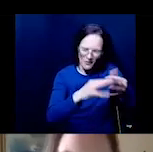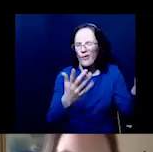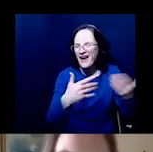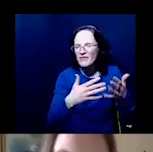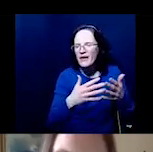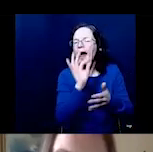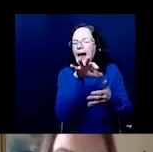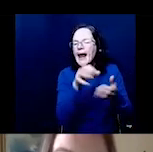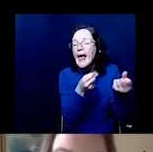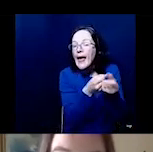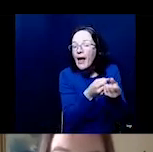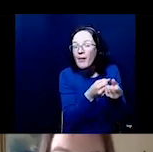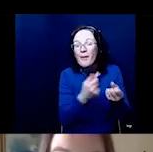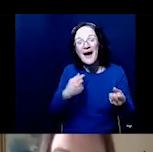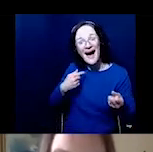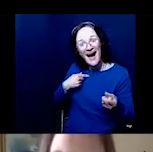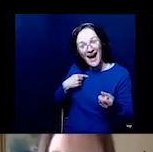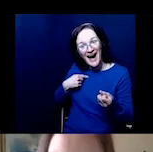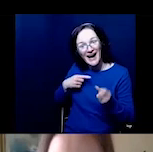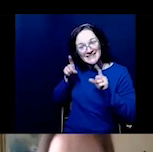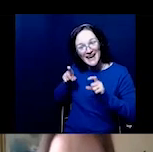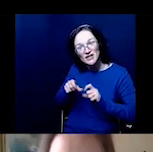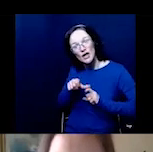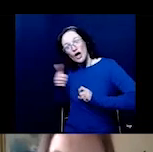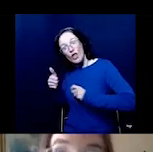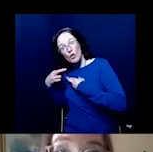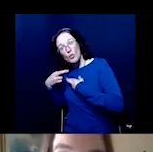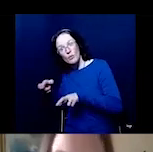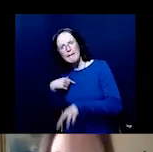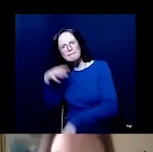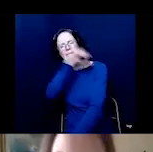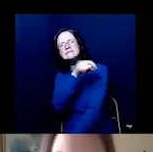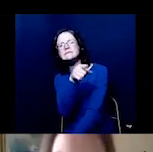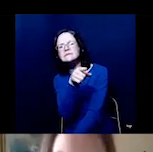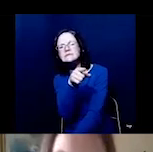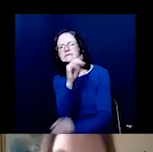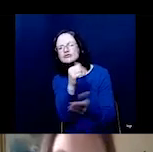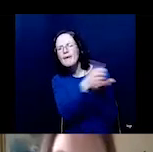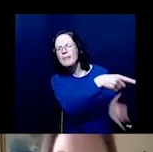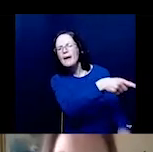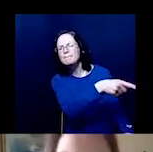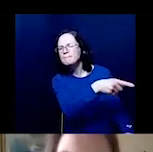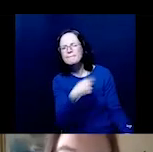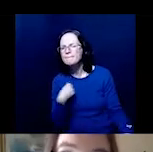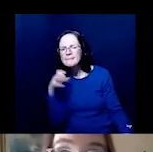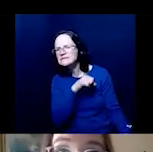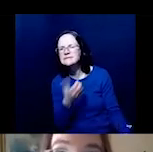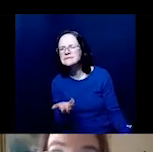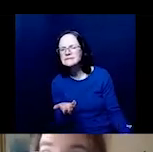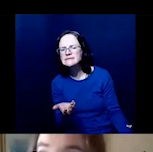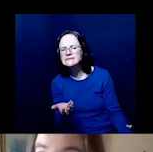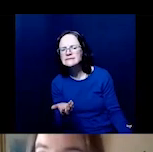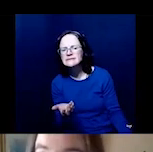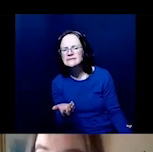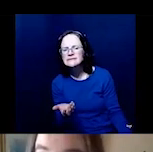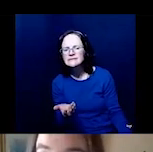So yeah, miscues, misunderstandings. Okay. Okay, so I'll keep